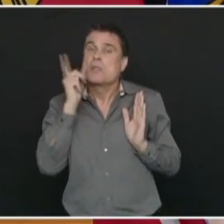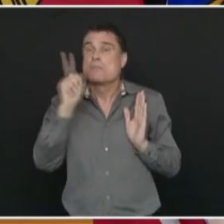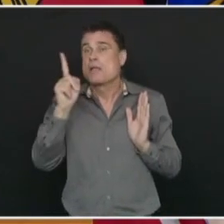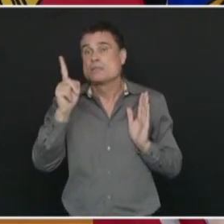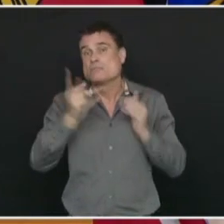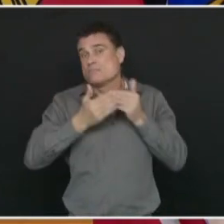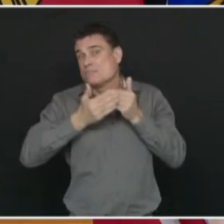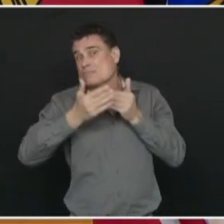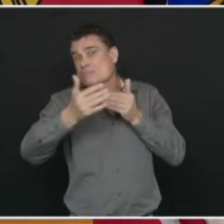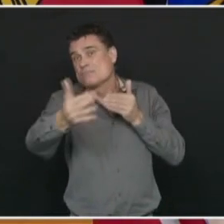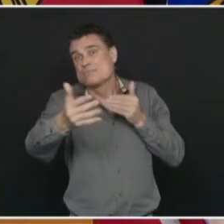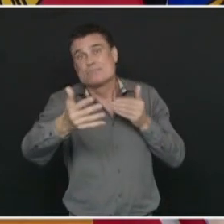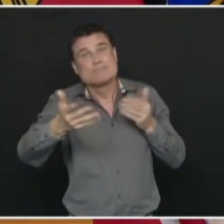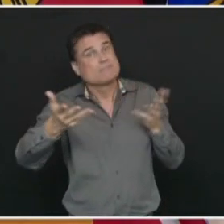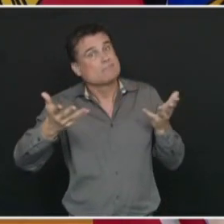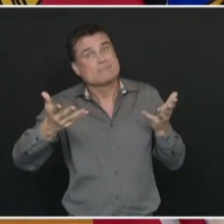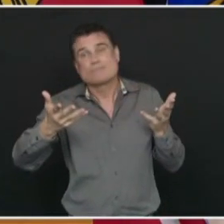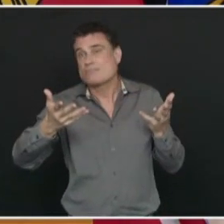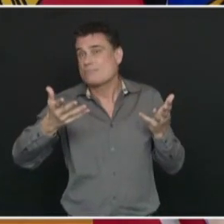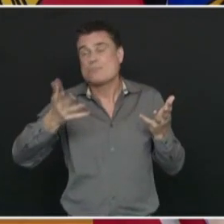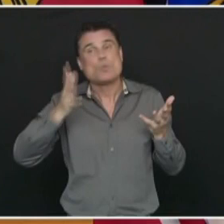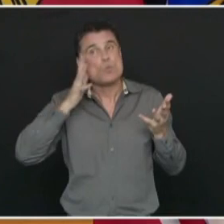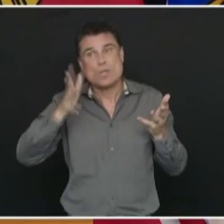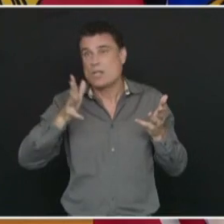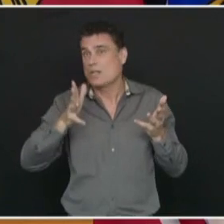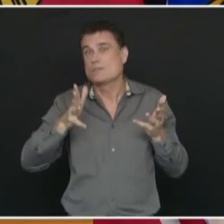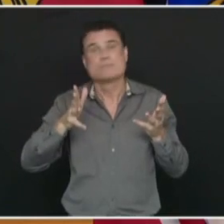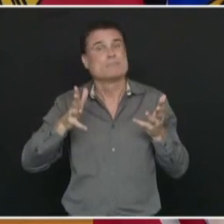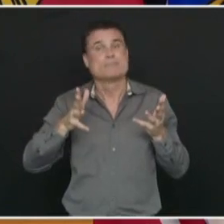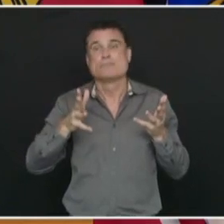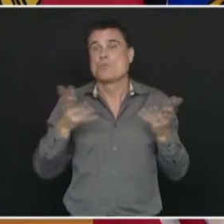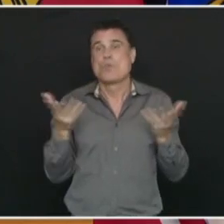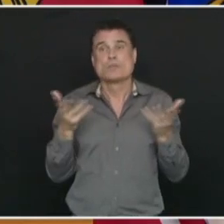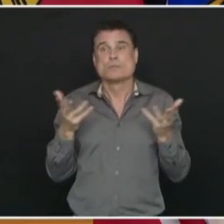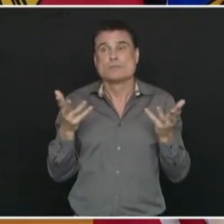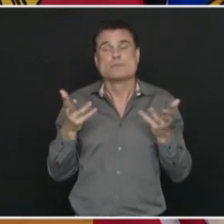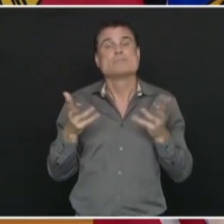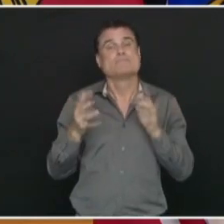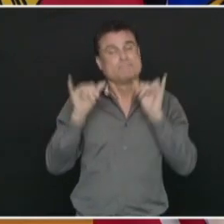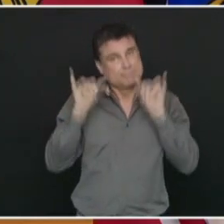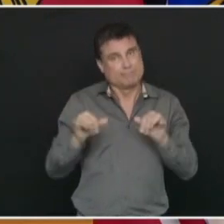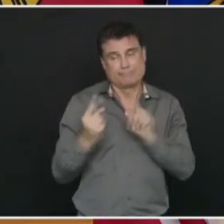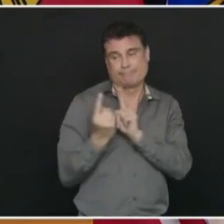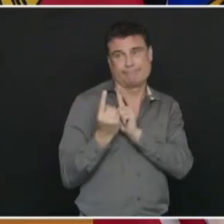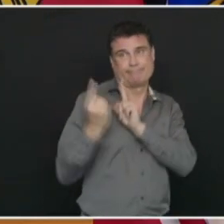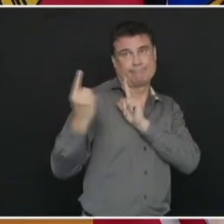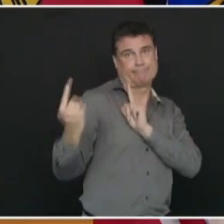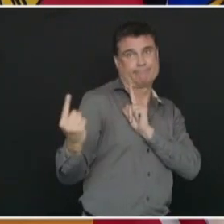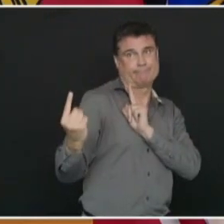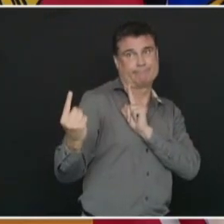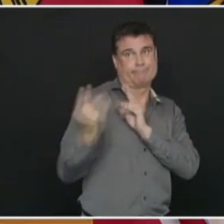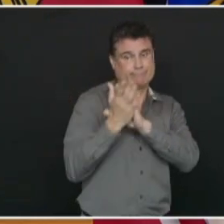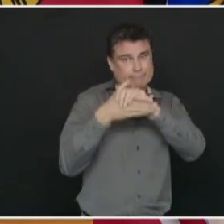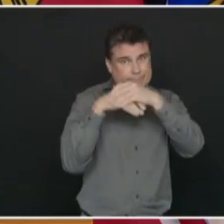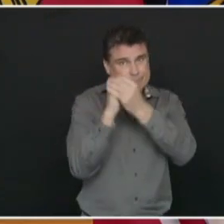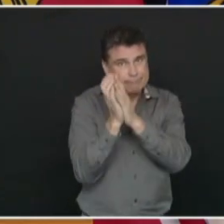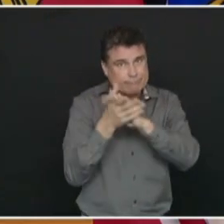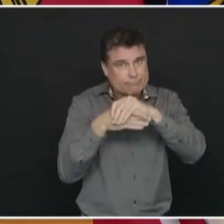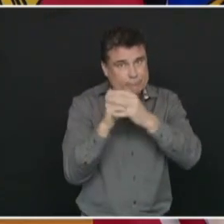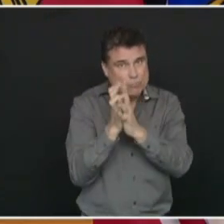As far as I'm aware, there's still the 2 positive cases at the correctional facility, and I believe we're up to